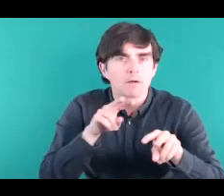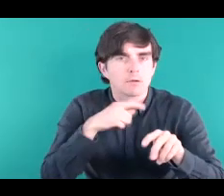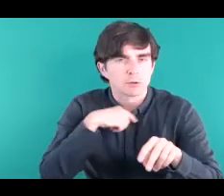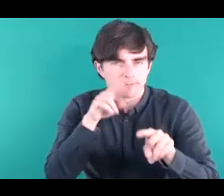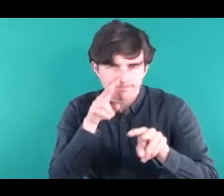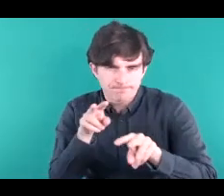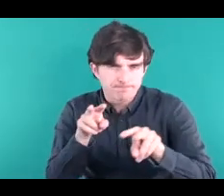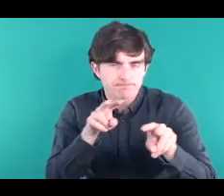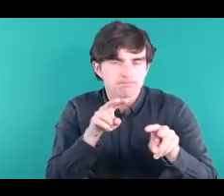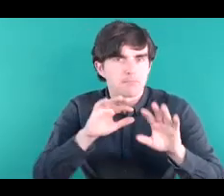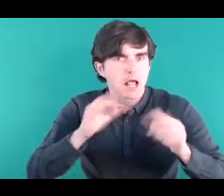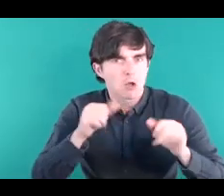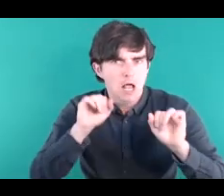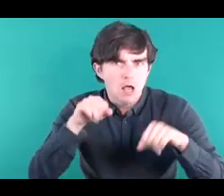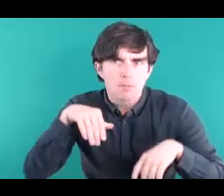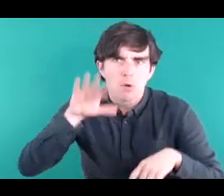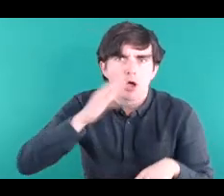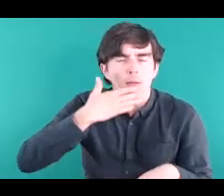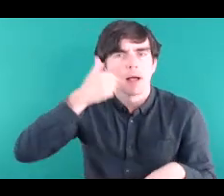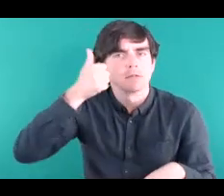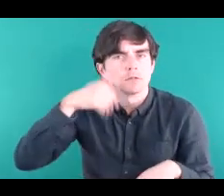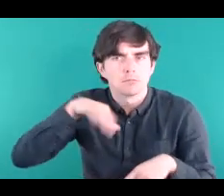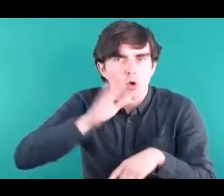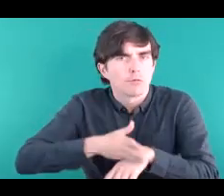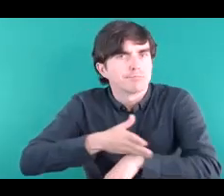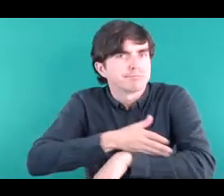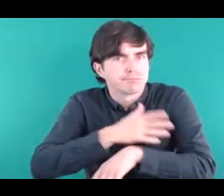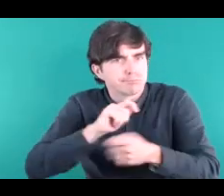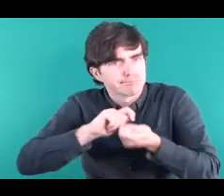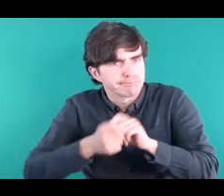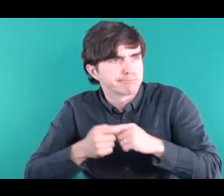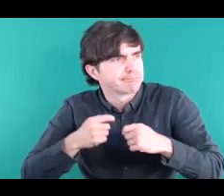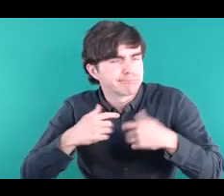So in terms of